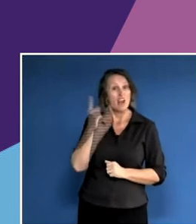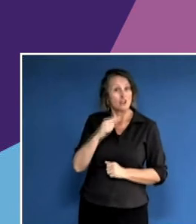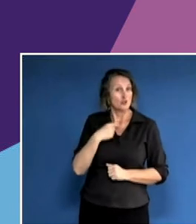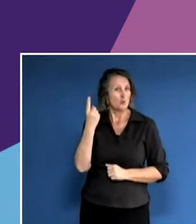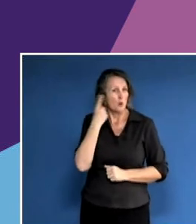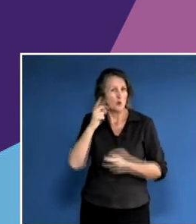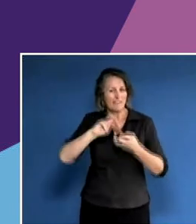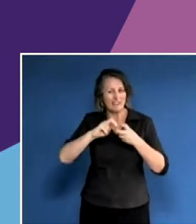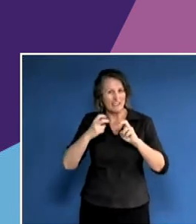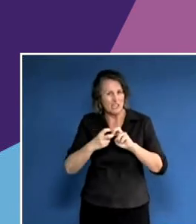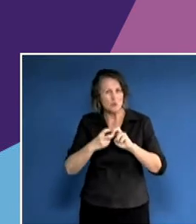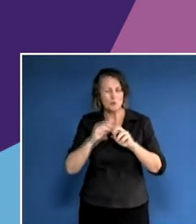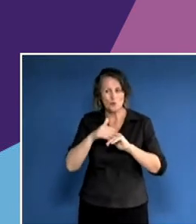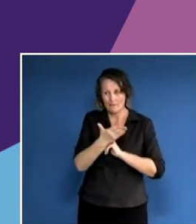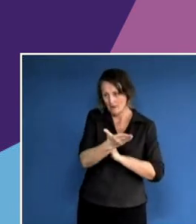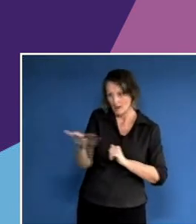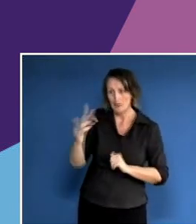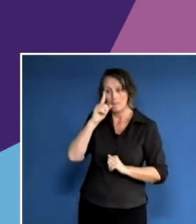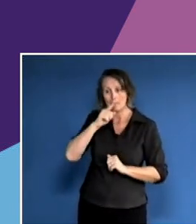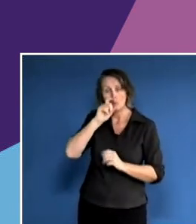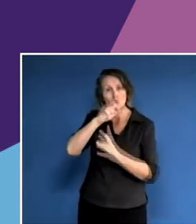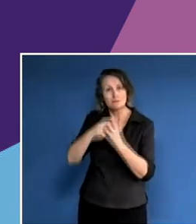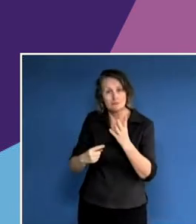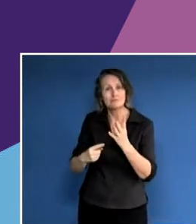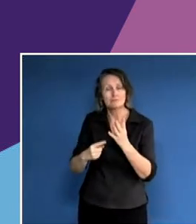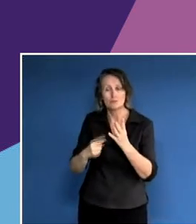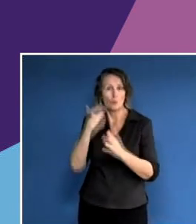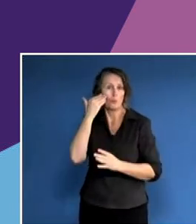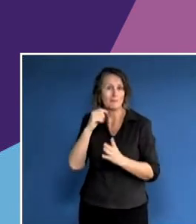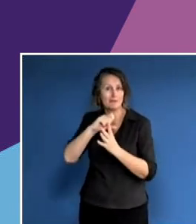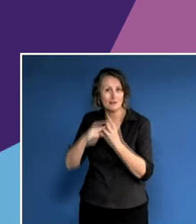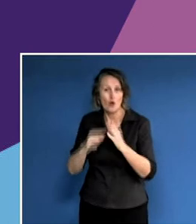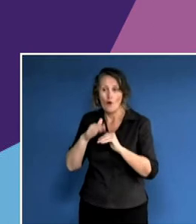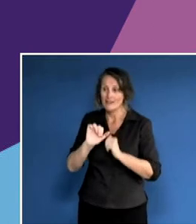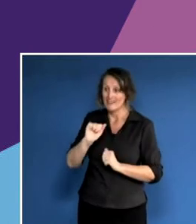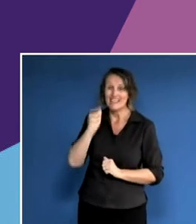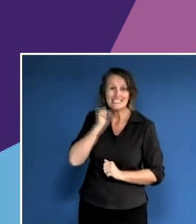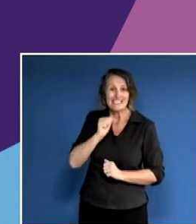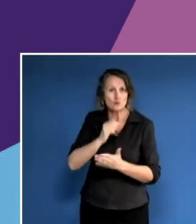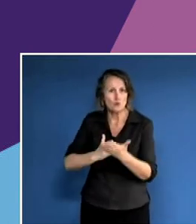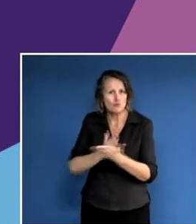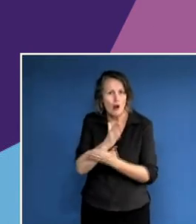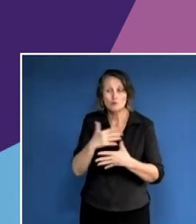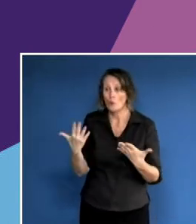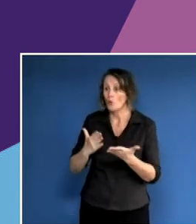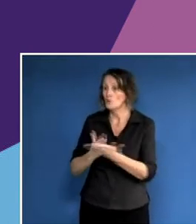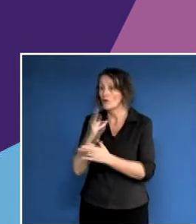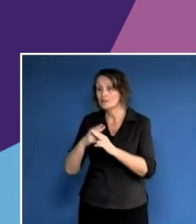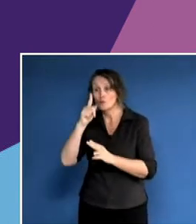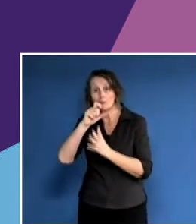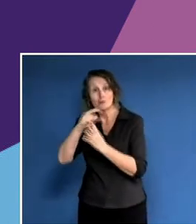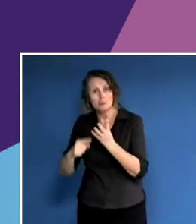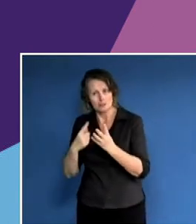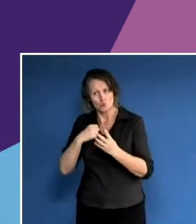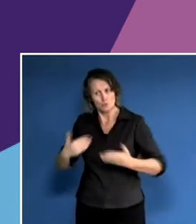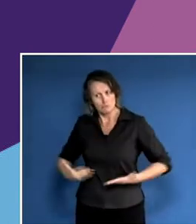respect in respect of sexual and reproductive rights for women and girls with disability. You